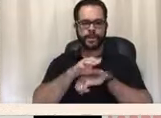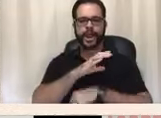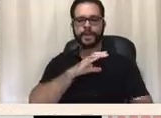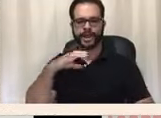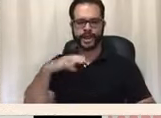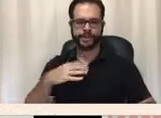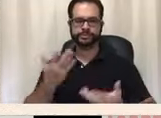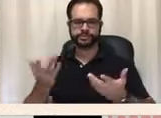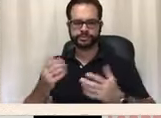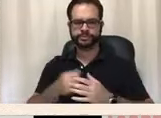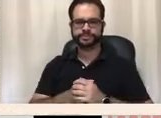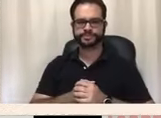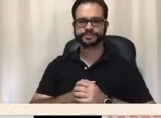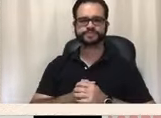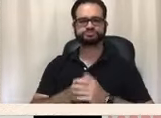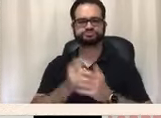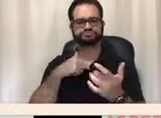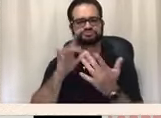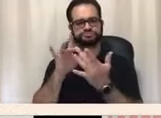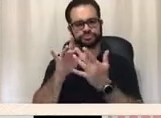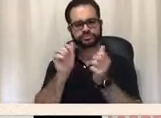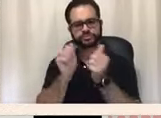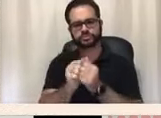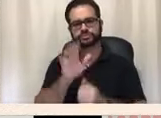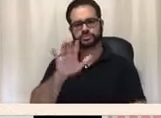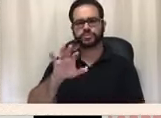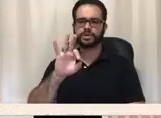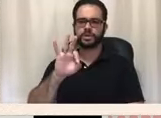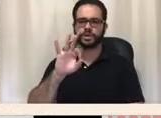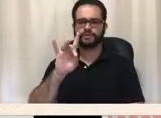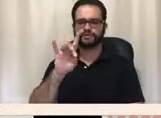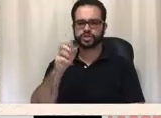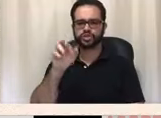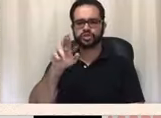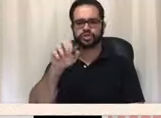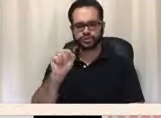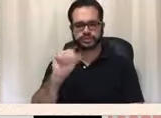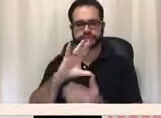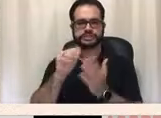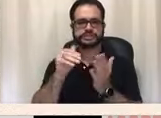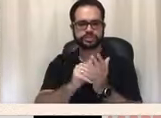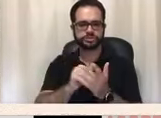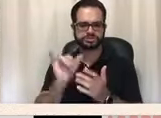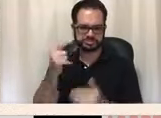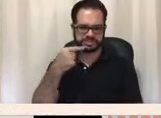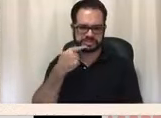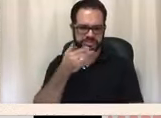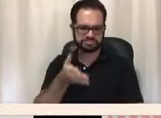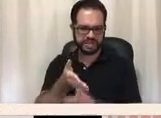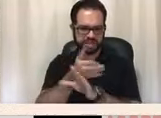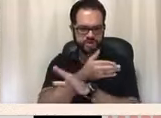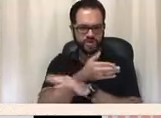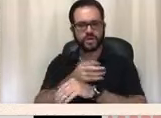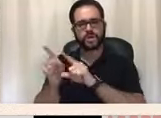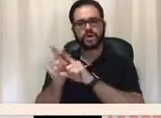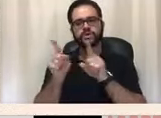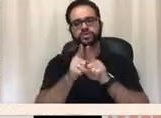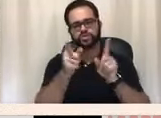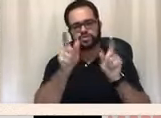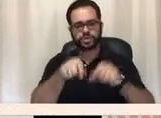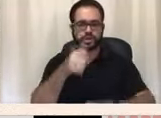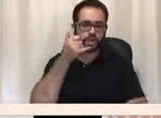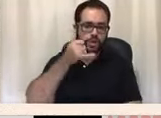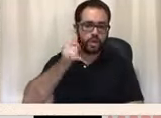reach out to your Fiddler Centers, as I've said before. You also have the option, of course, to call your school or your